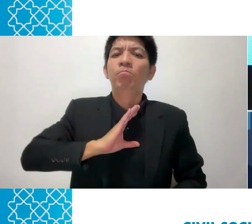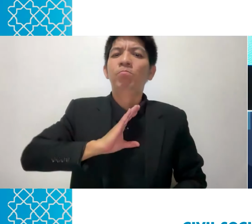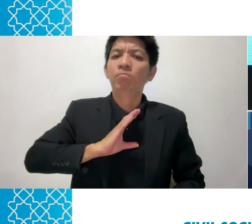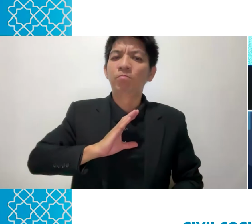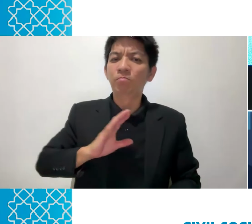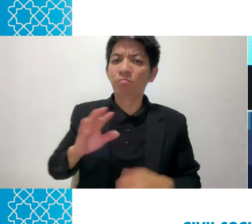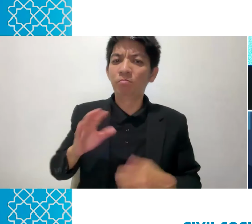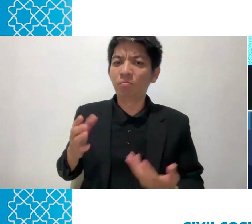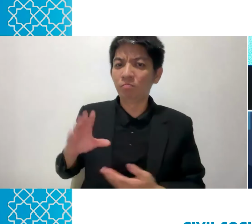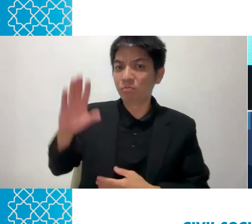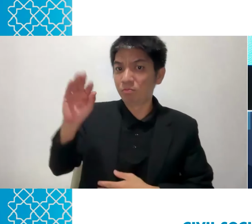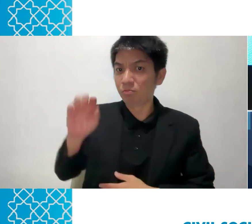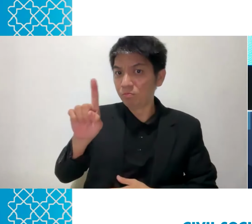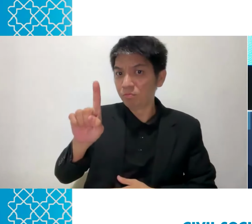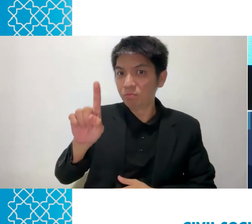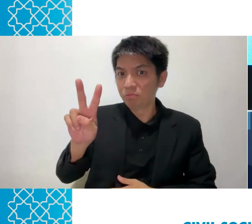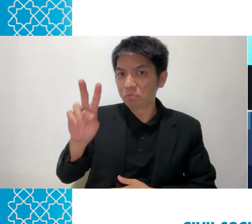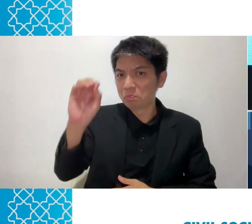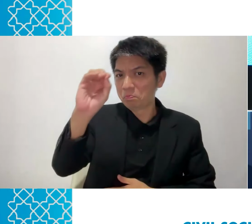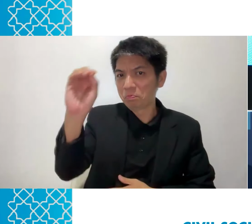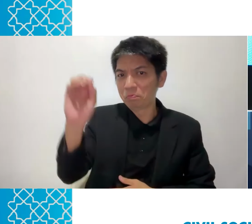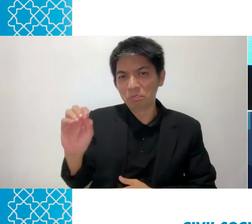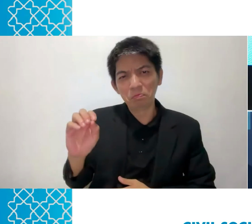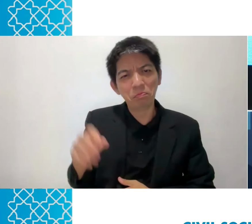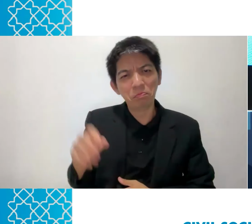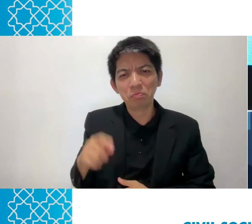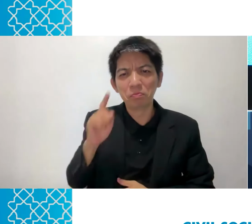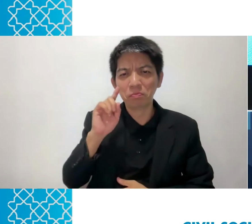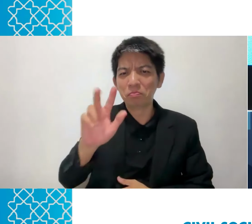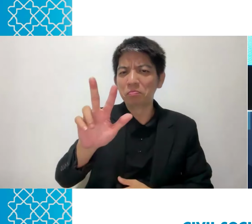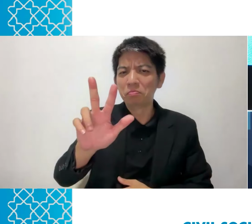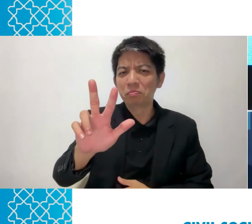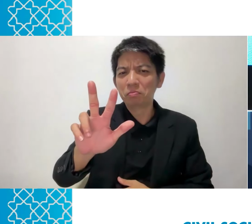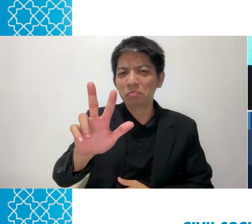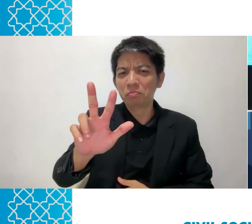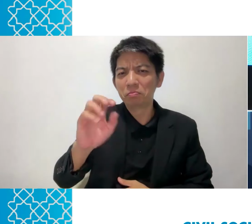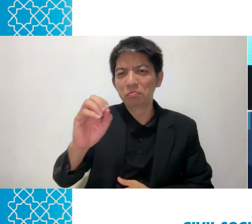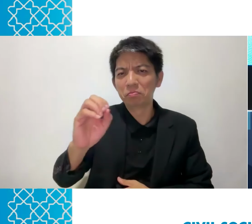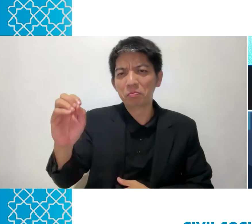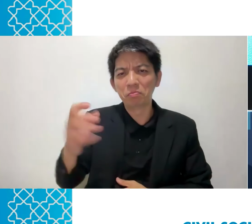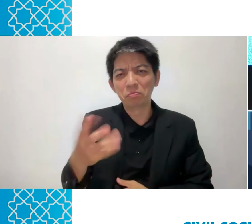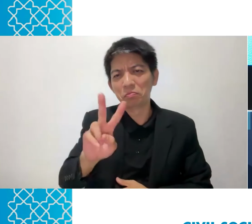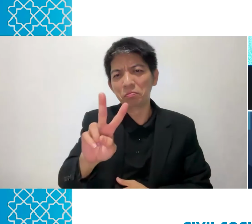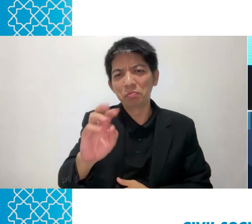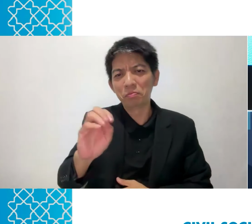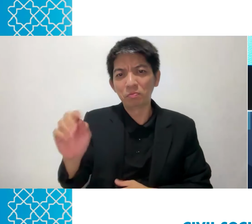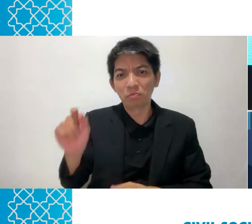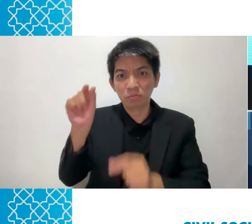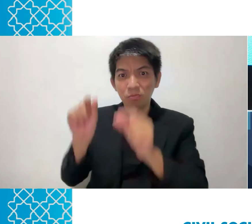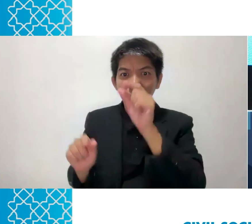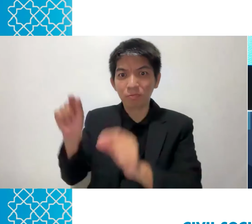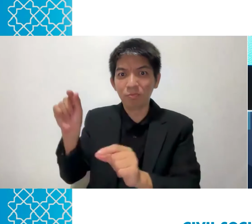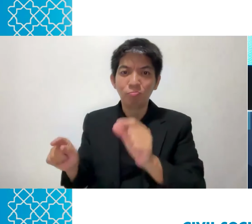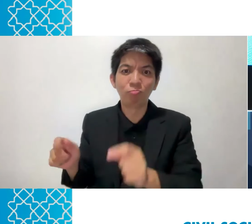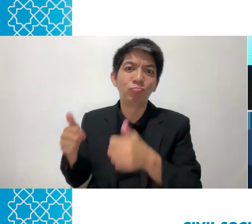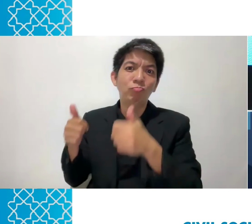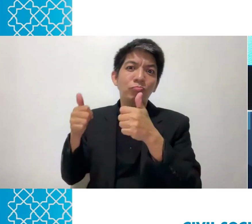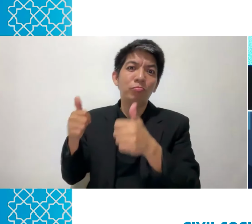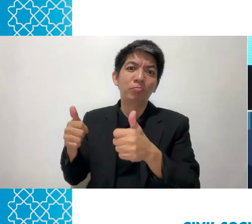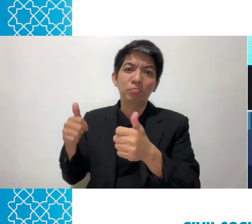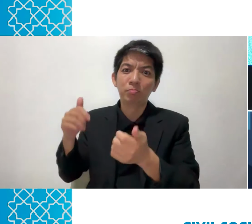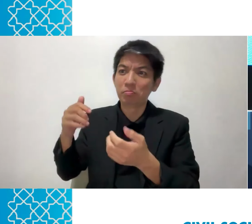300 or 200 people are not dying on the road. So for us, that's a measurable impact. And that is all done with the help of community engagement. So